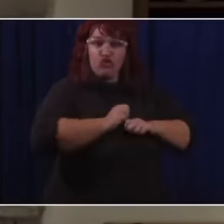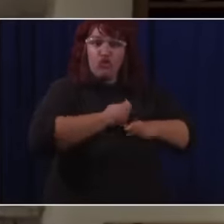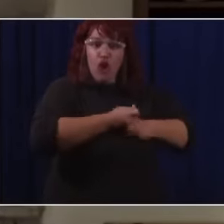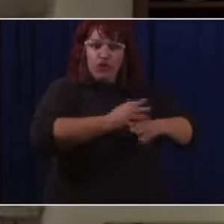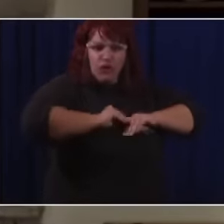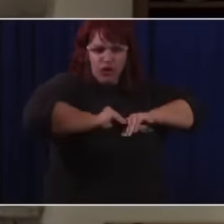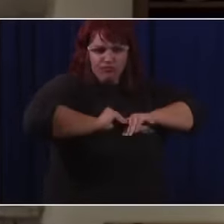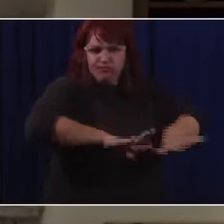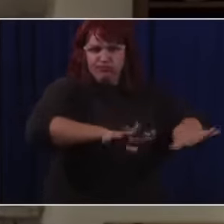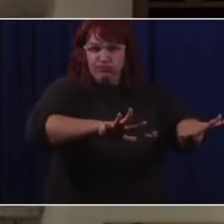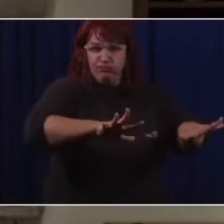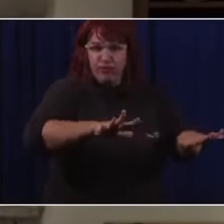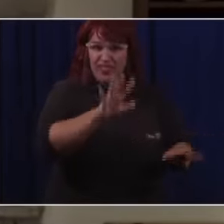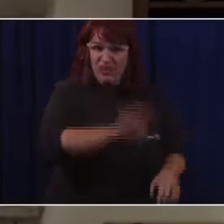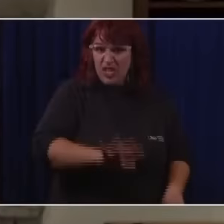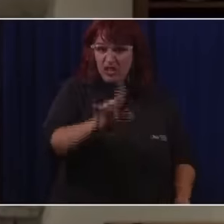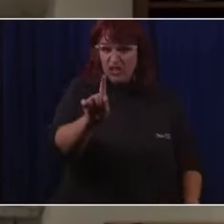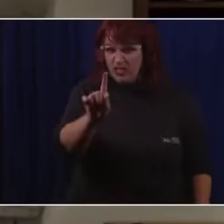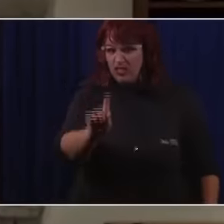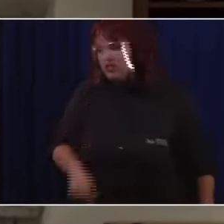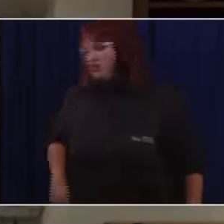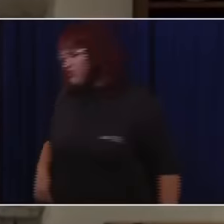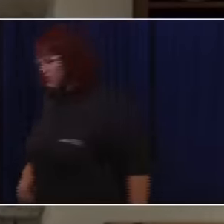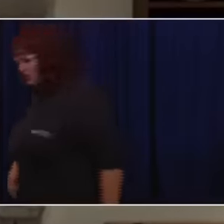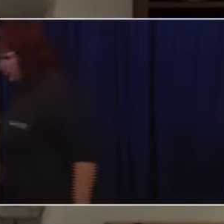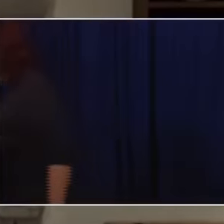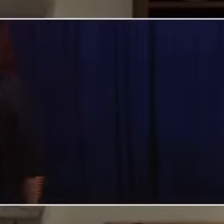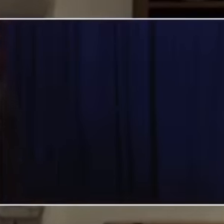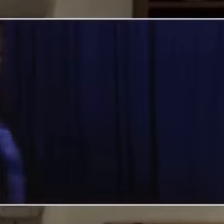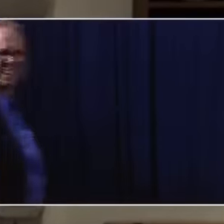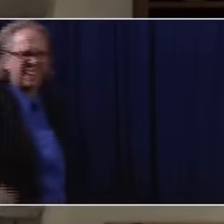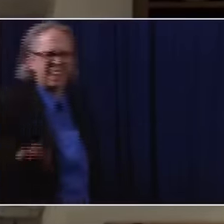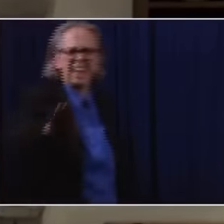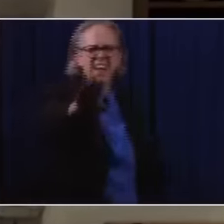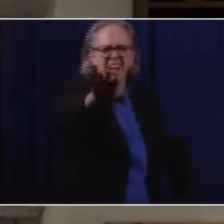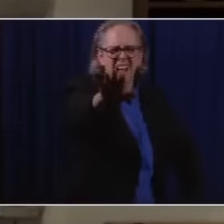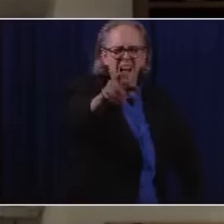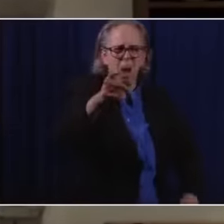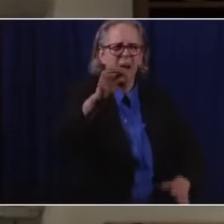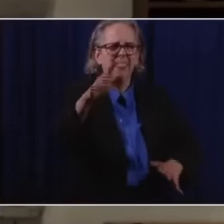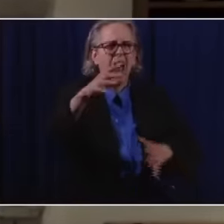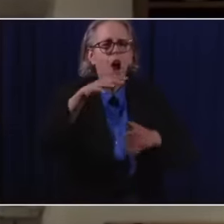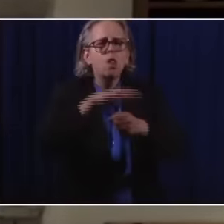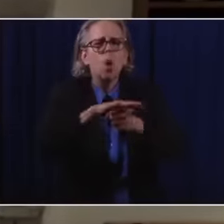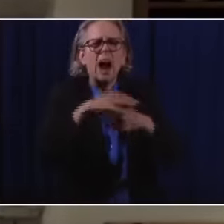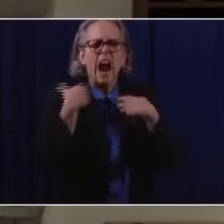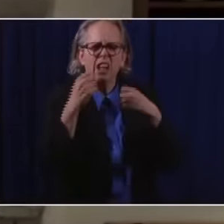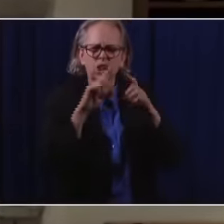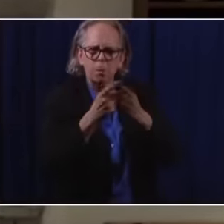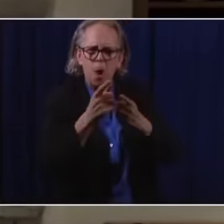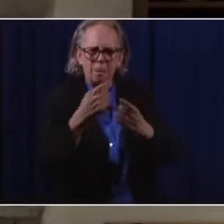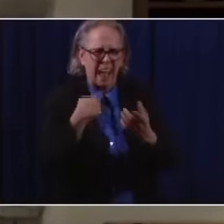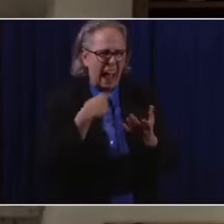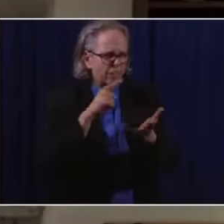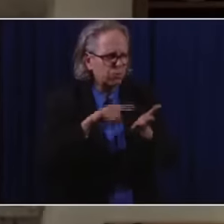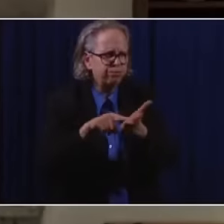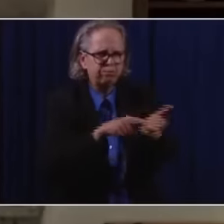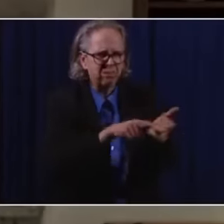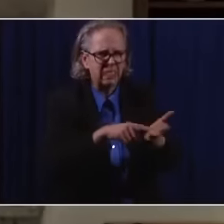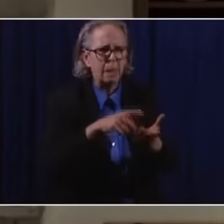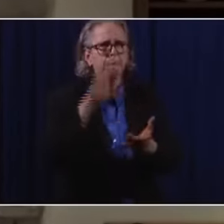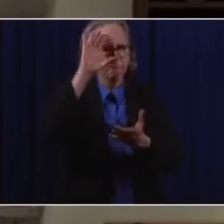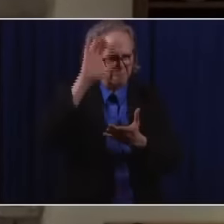check. Some of them did find a connection, but I want to verify that, and we'll get back to